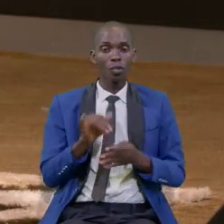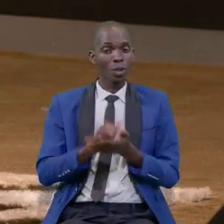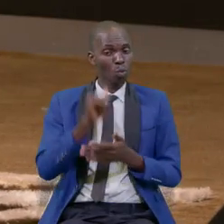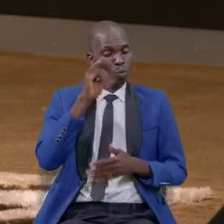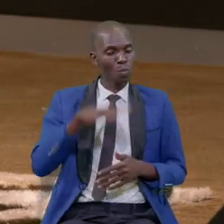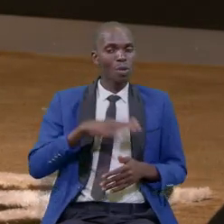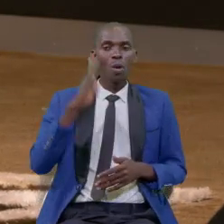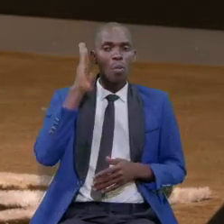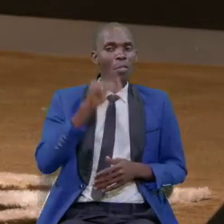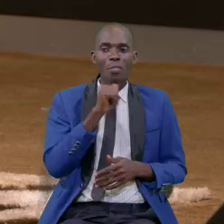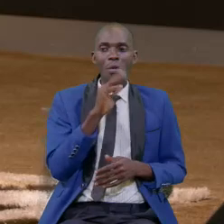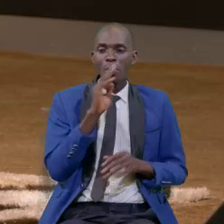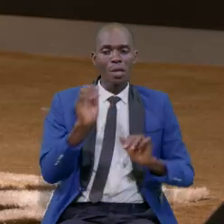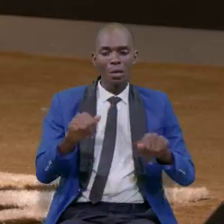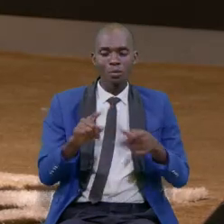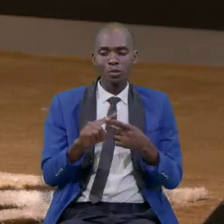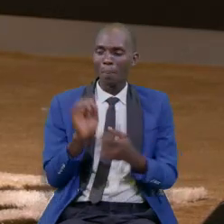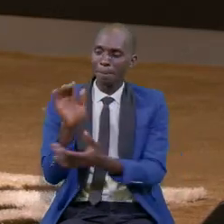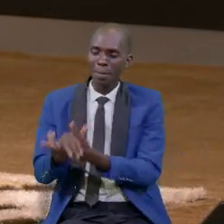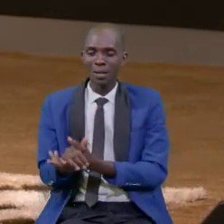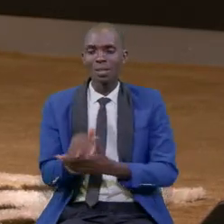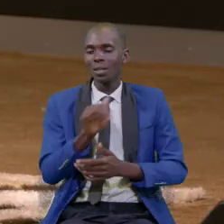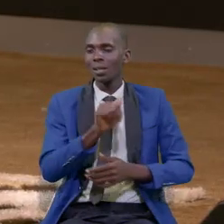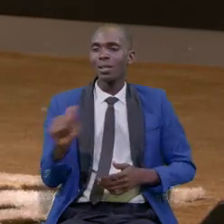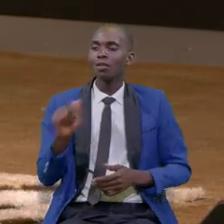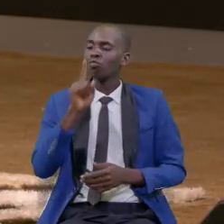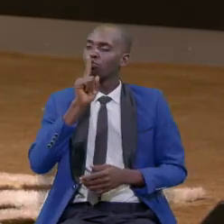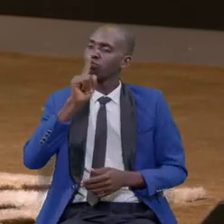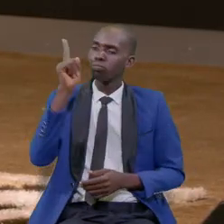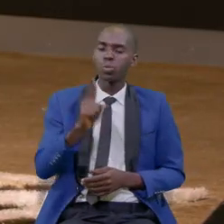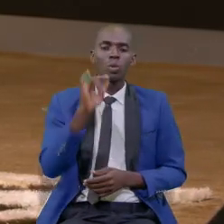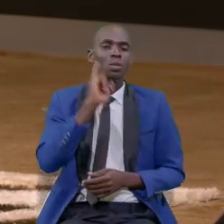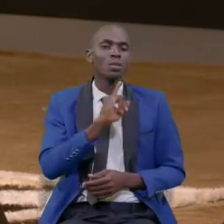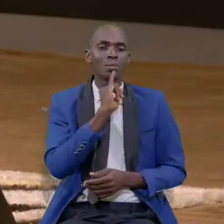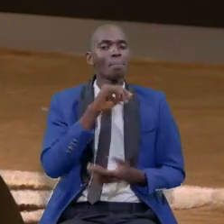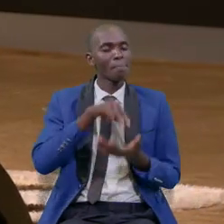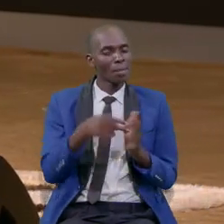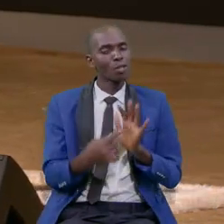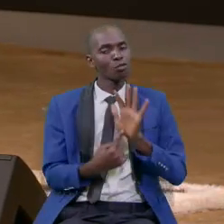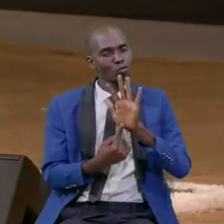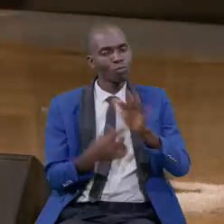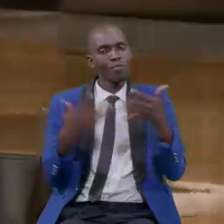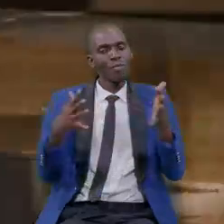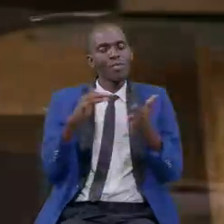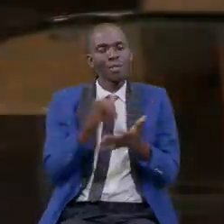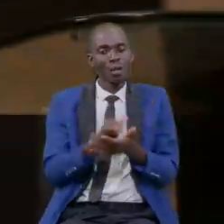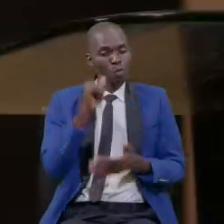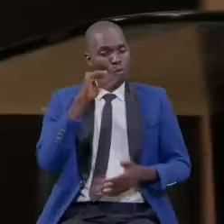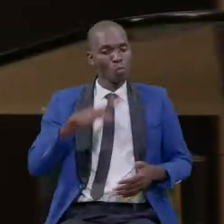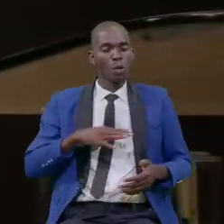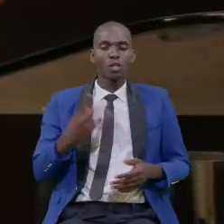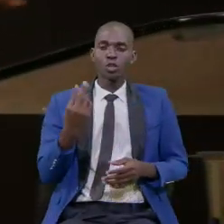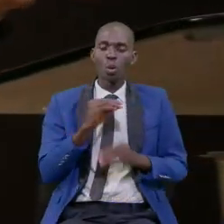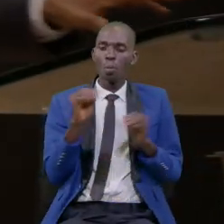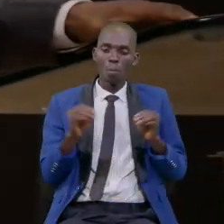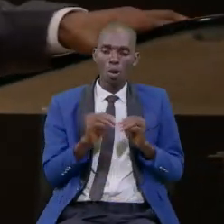marry an Israelite indeed. And so she wasn't a harlot anymore, but that was the name she